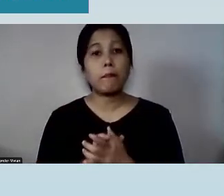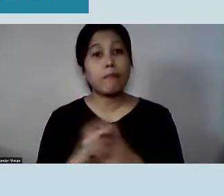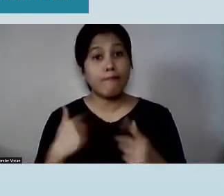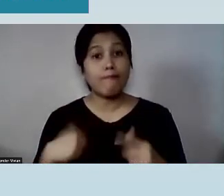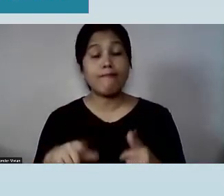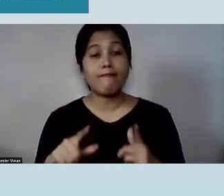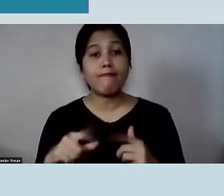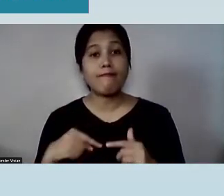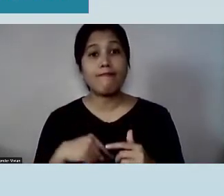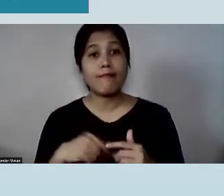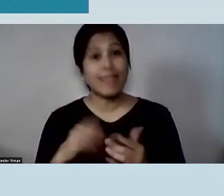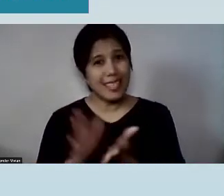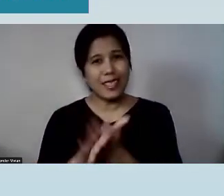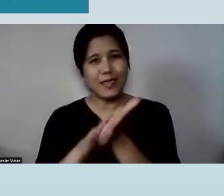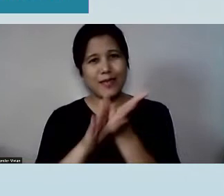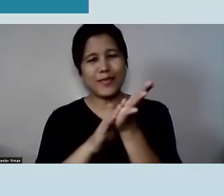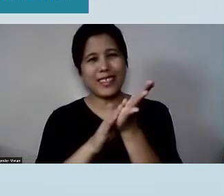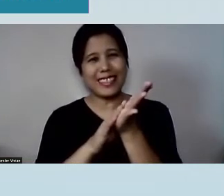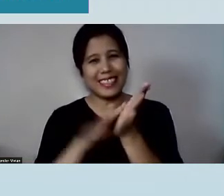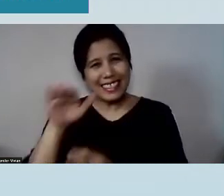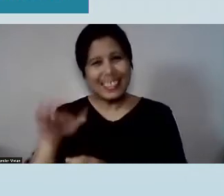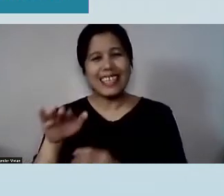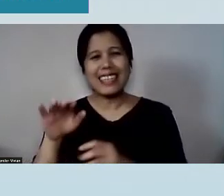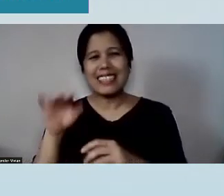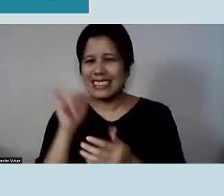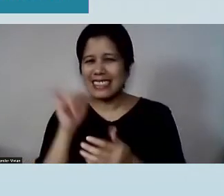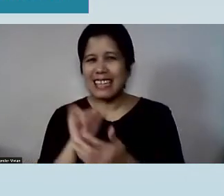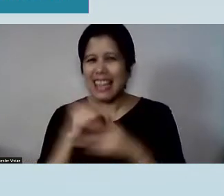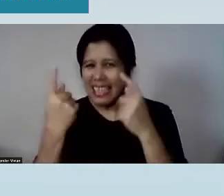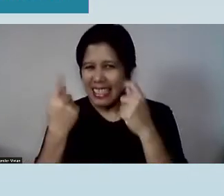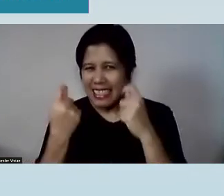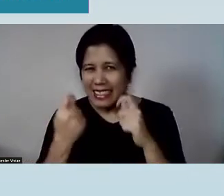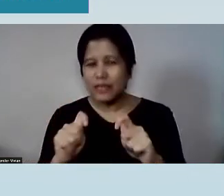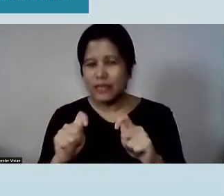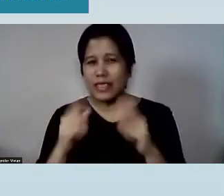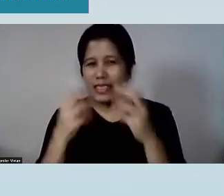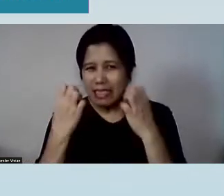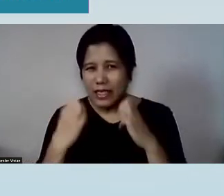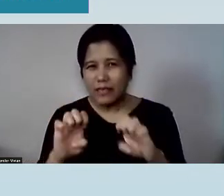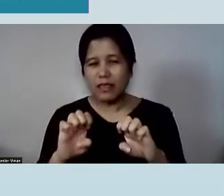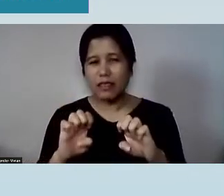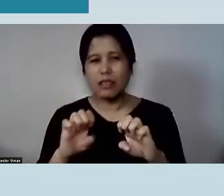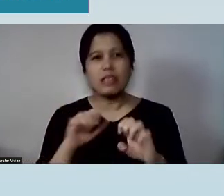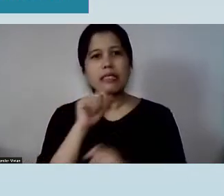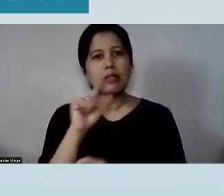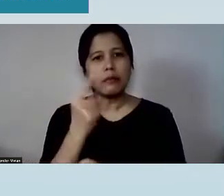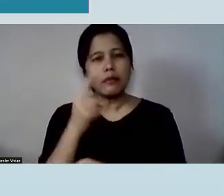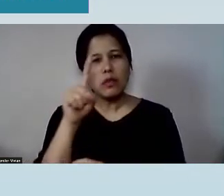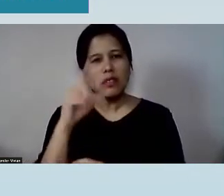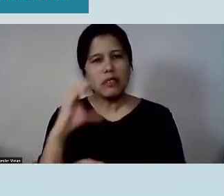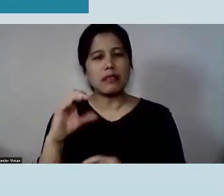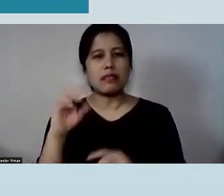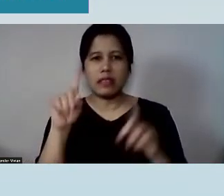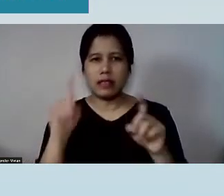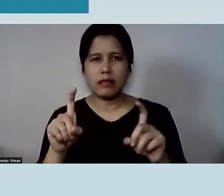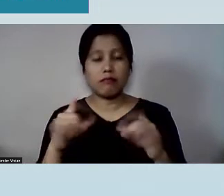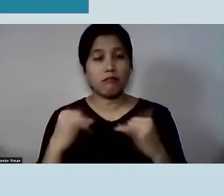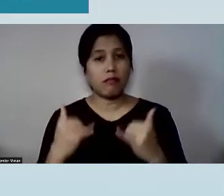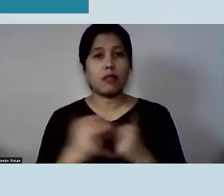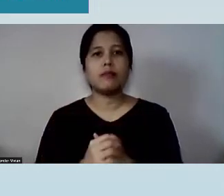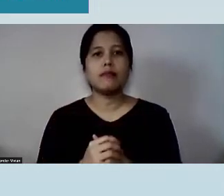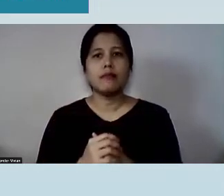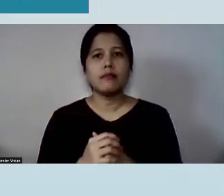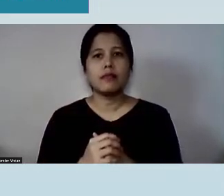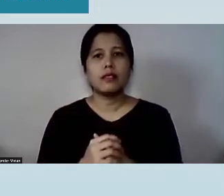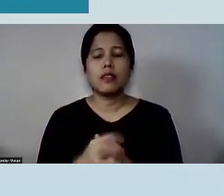let us praise the child for the effort, not because she got 100 in the test. Many of children nowadays, di ba, nakakuha